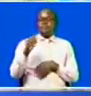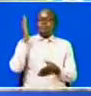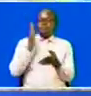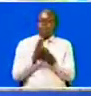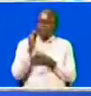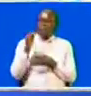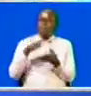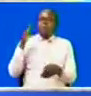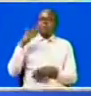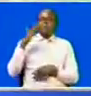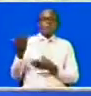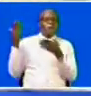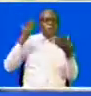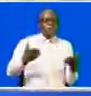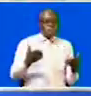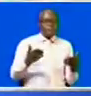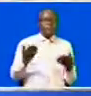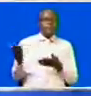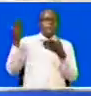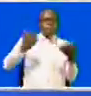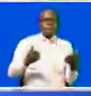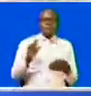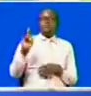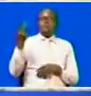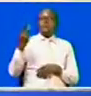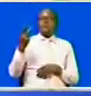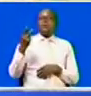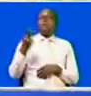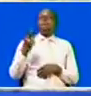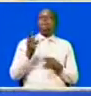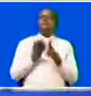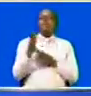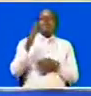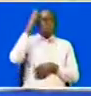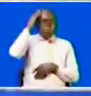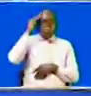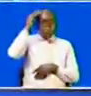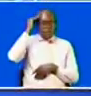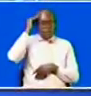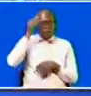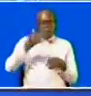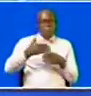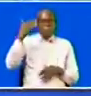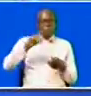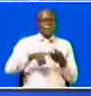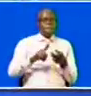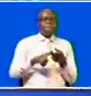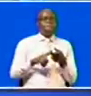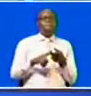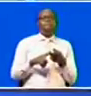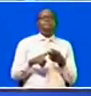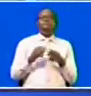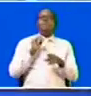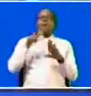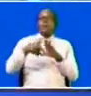said most of the sugar and other contrabands are sneaked into the country from Kismayo Port in Somalia through the porous border. He later held a one-hour closed-door meeting